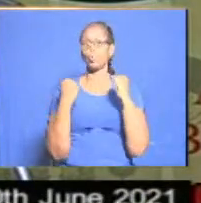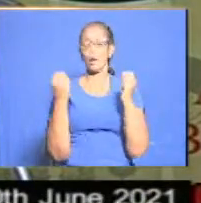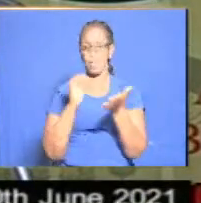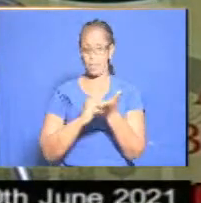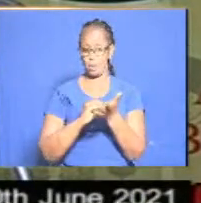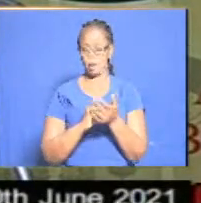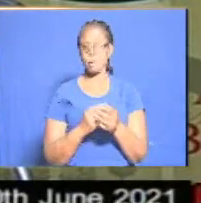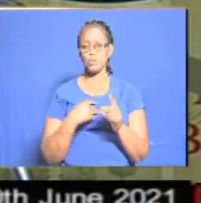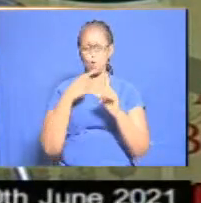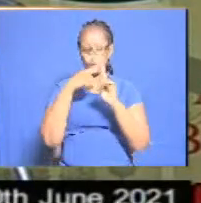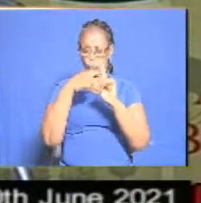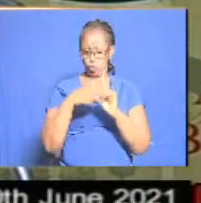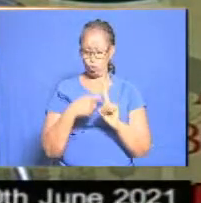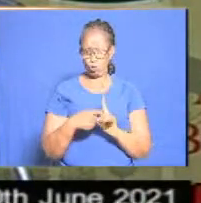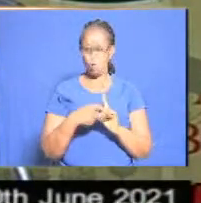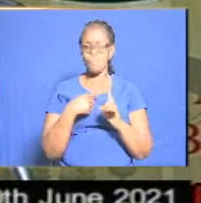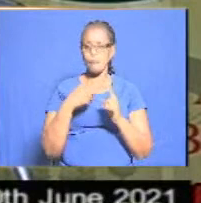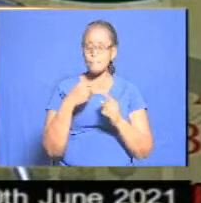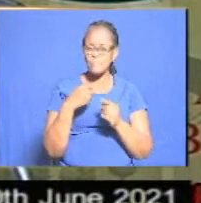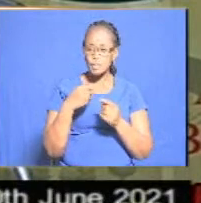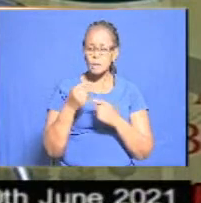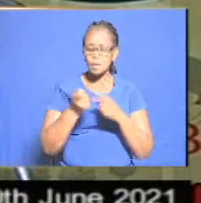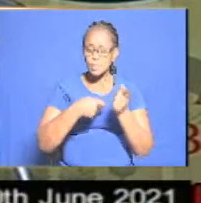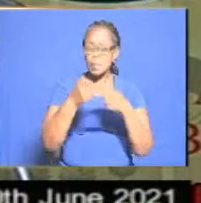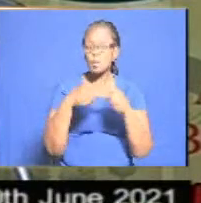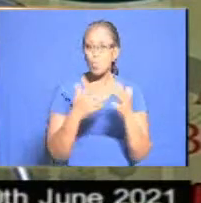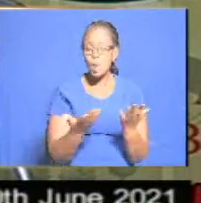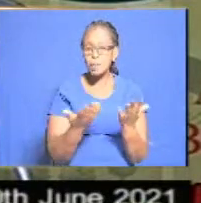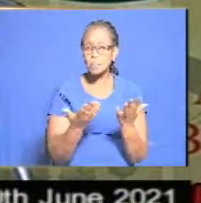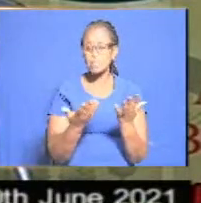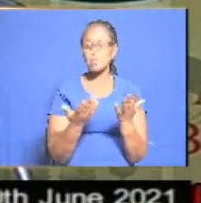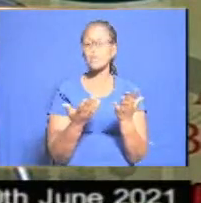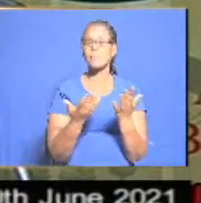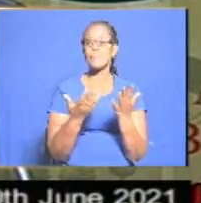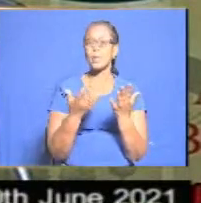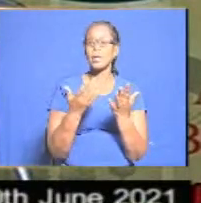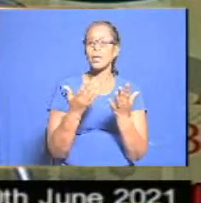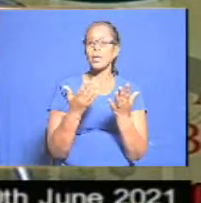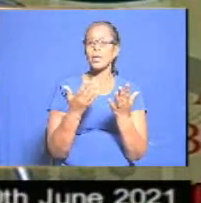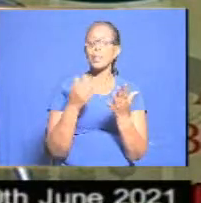for the financial 2021-22, excluding redemptions, amounts to